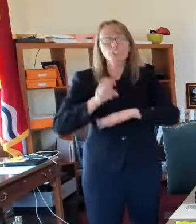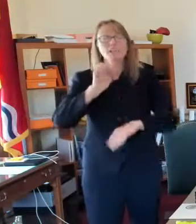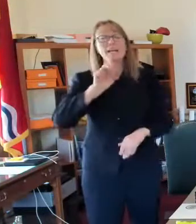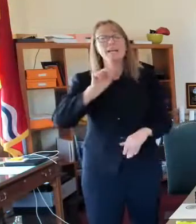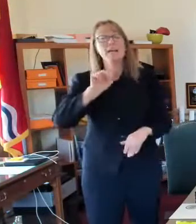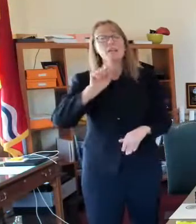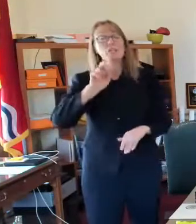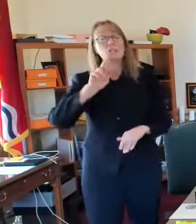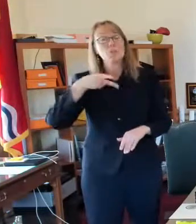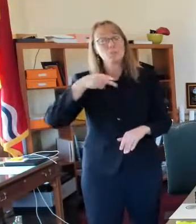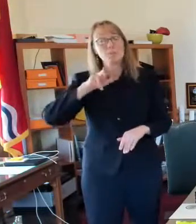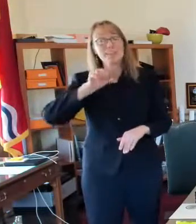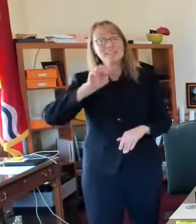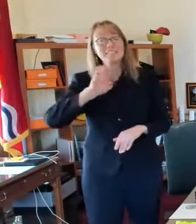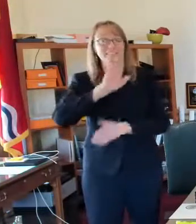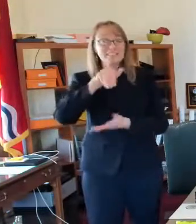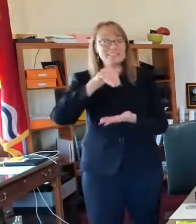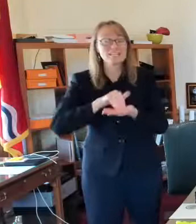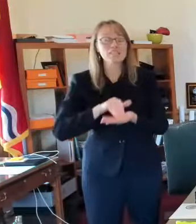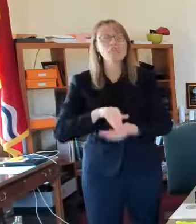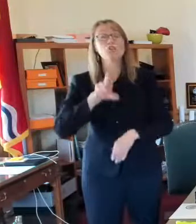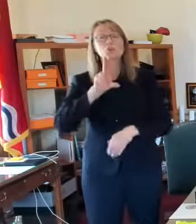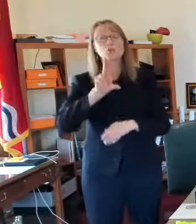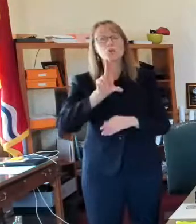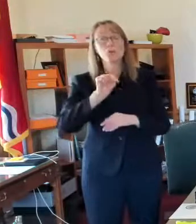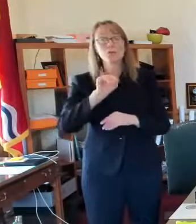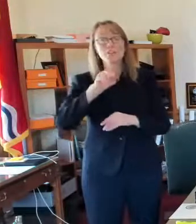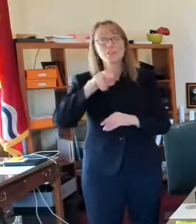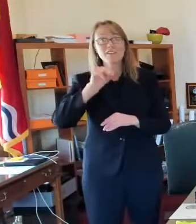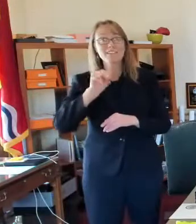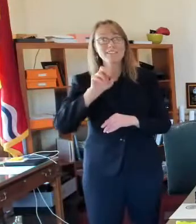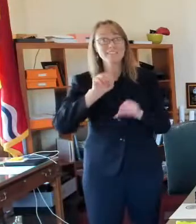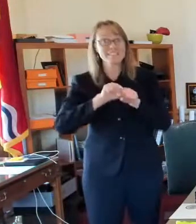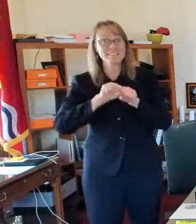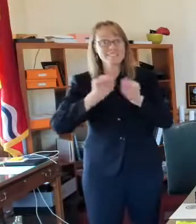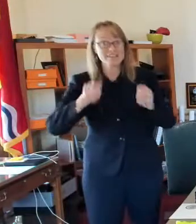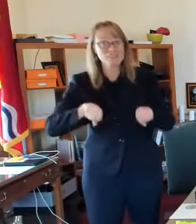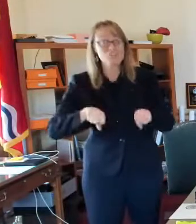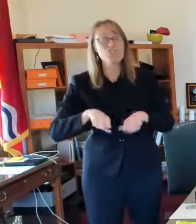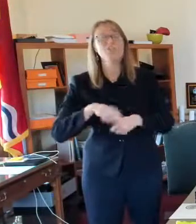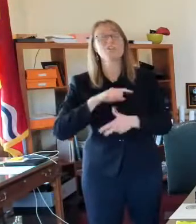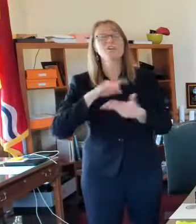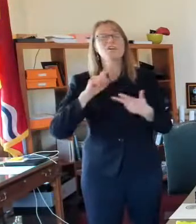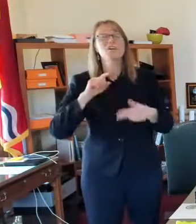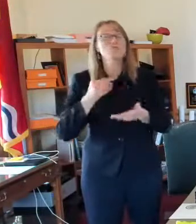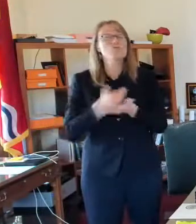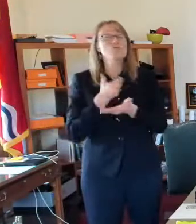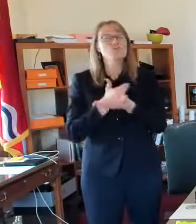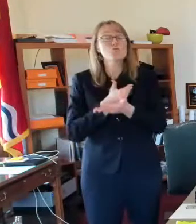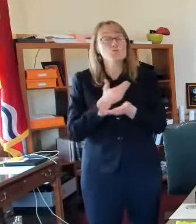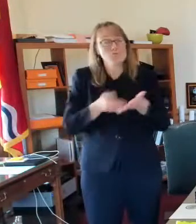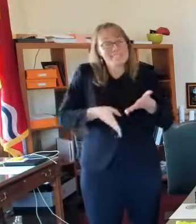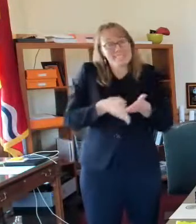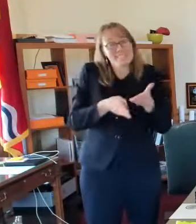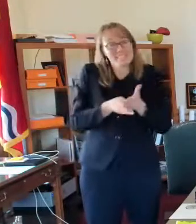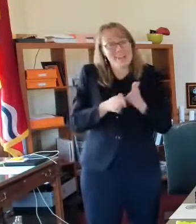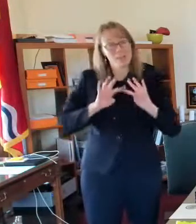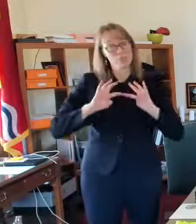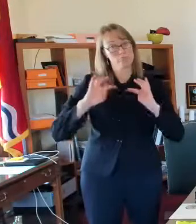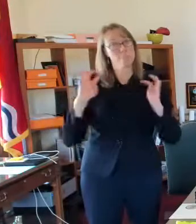gone on at Union Station, the new soccer stadium, which is under construction, and just a mile